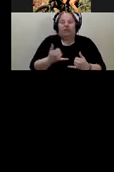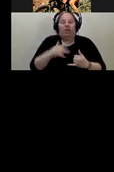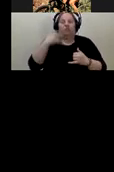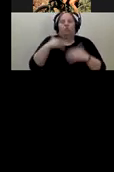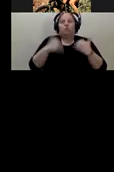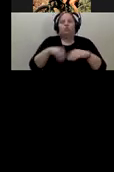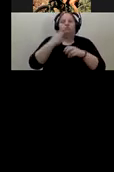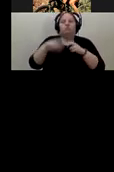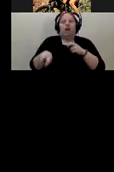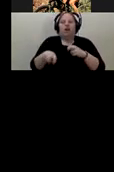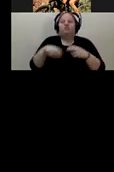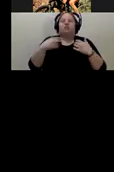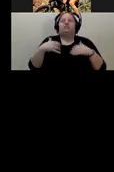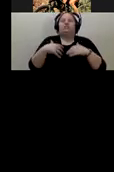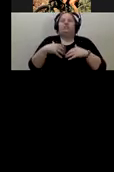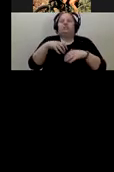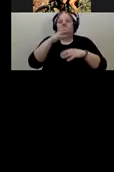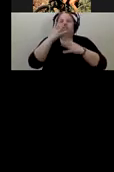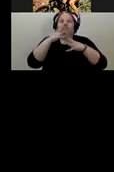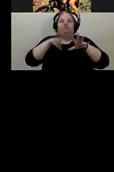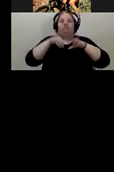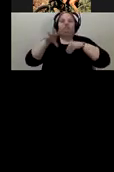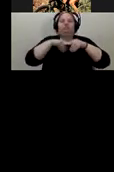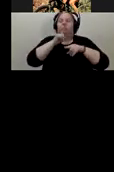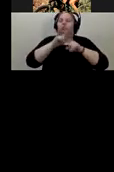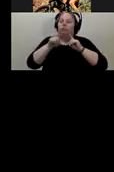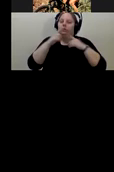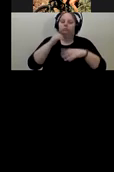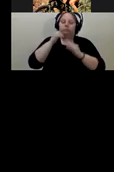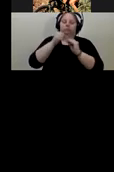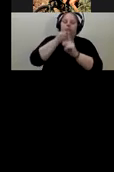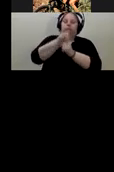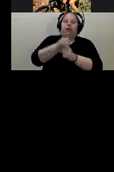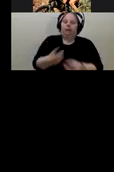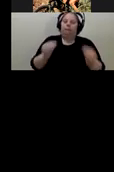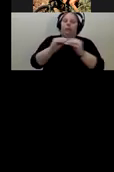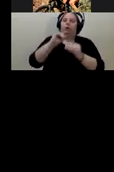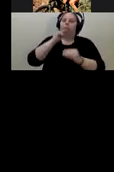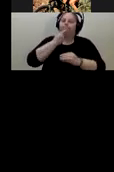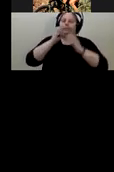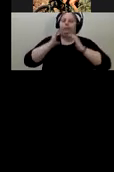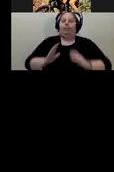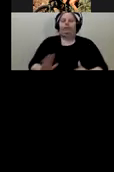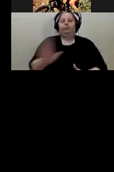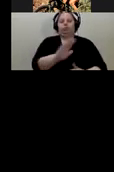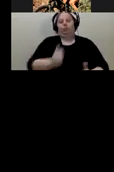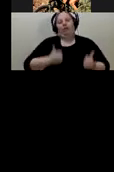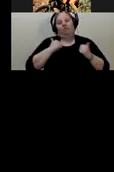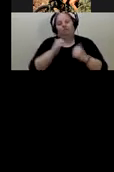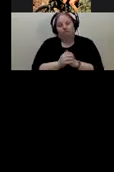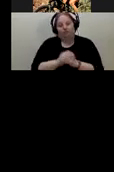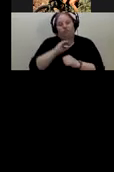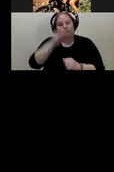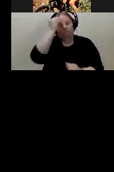of us, it's certainly hitting our clients probably much harder. So let's keep that